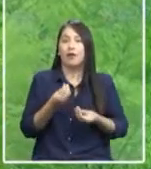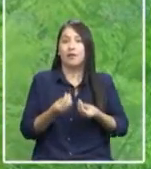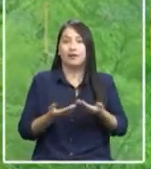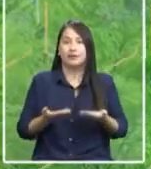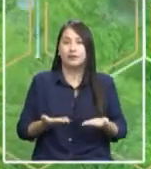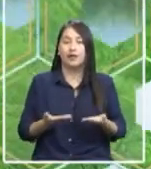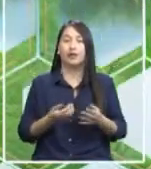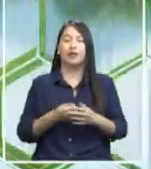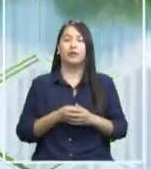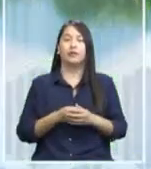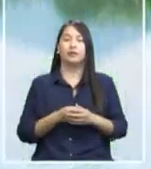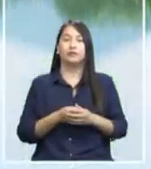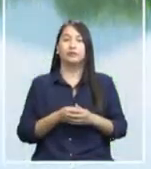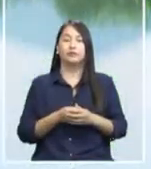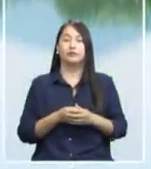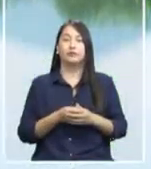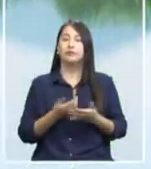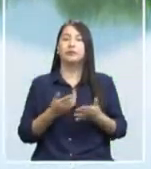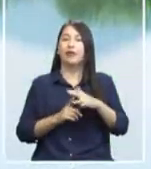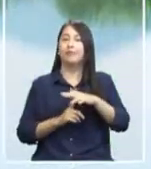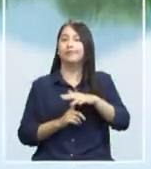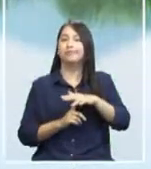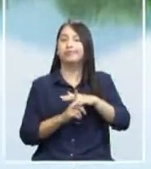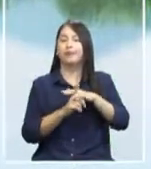1880, when Britain